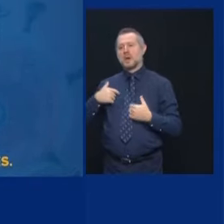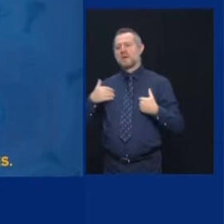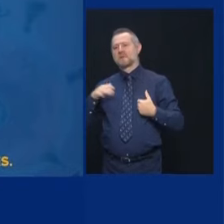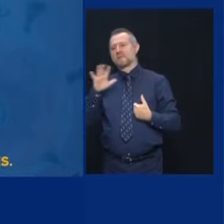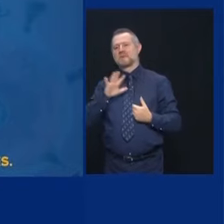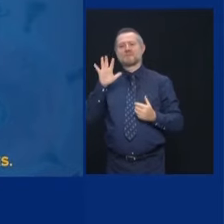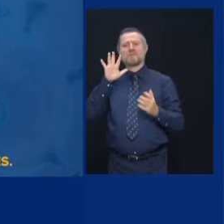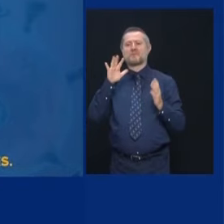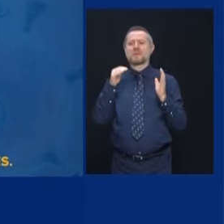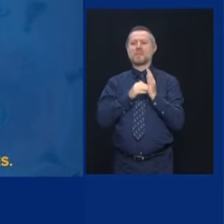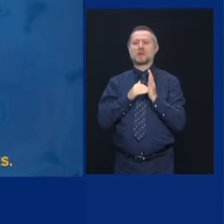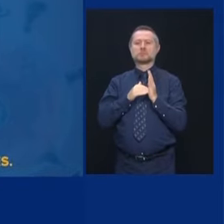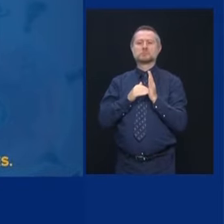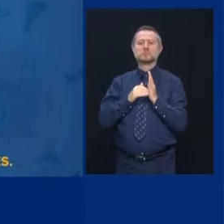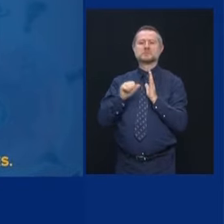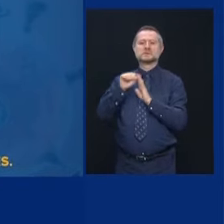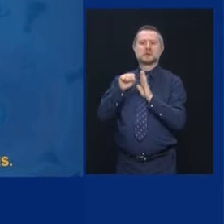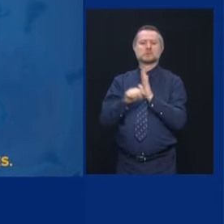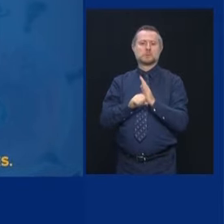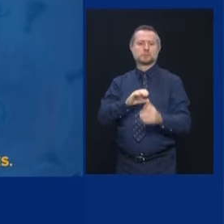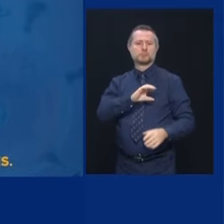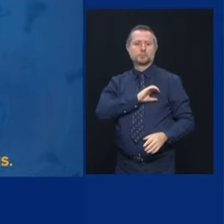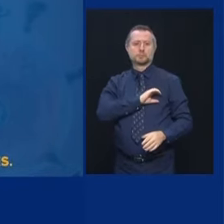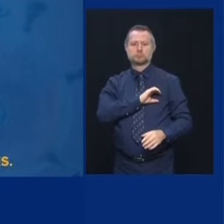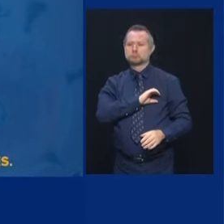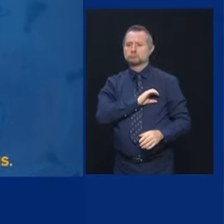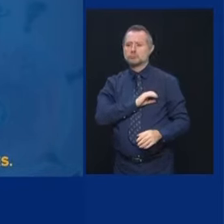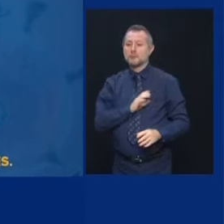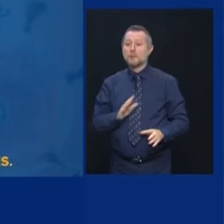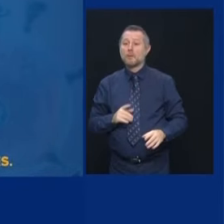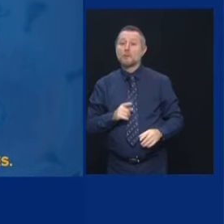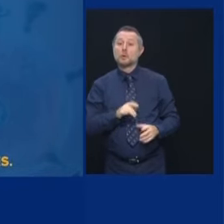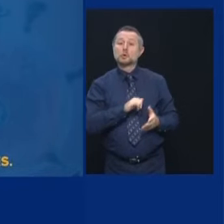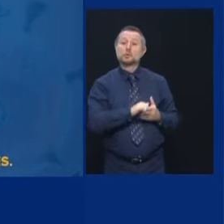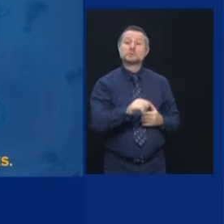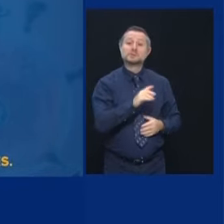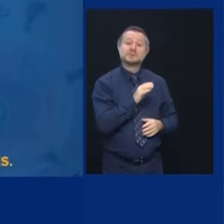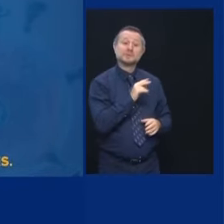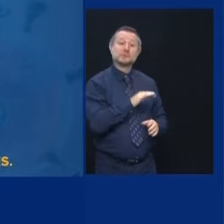about 35,000 NYPD, okay?